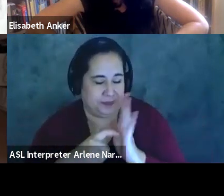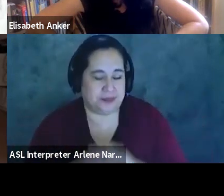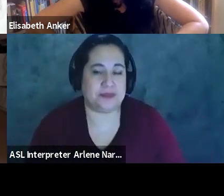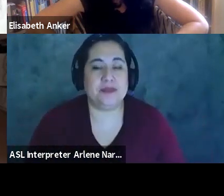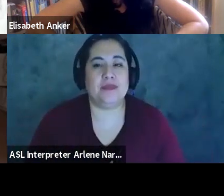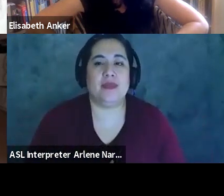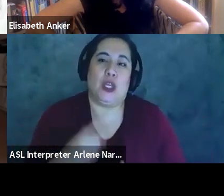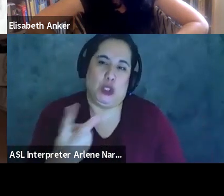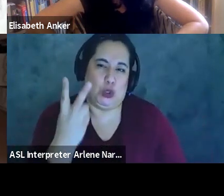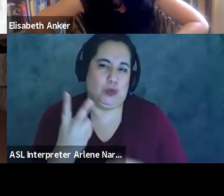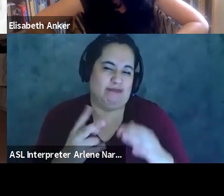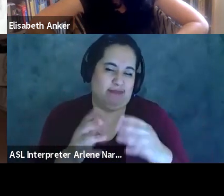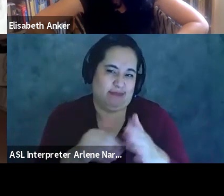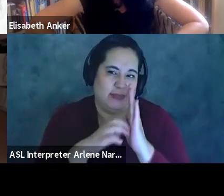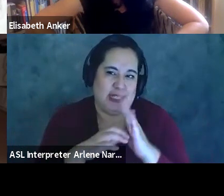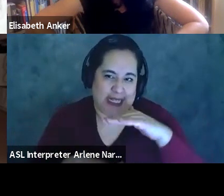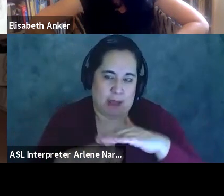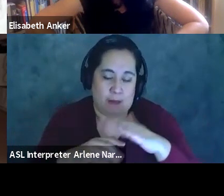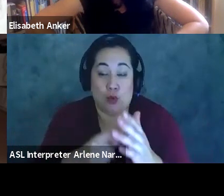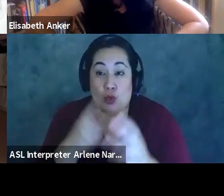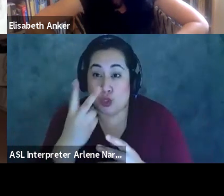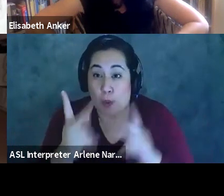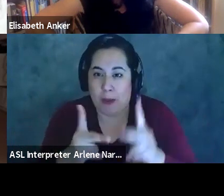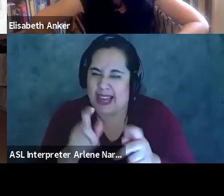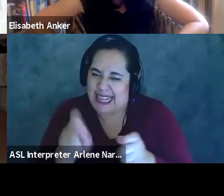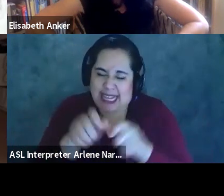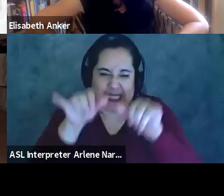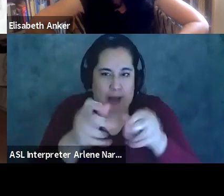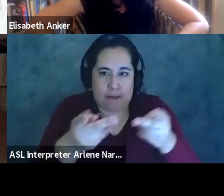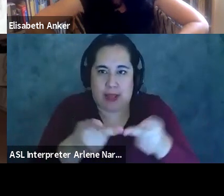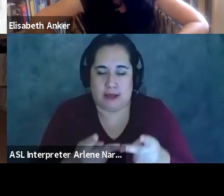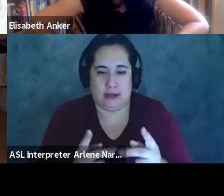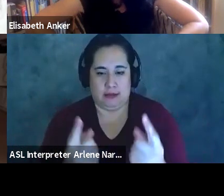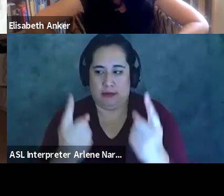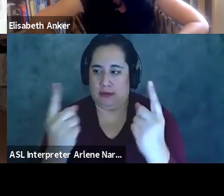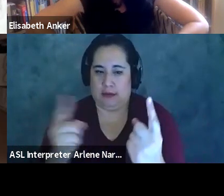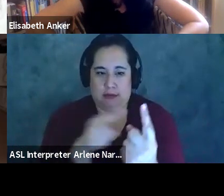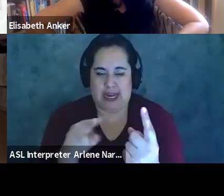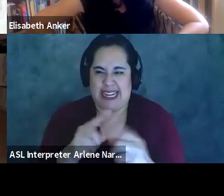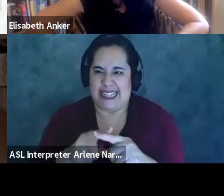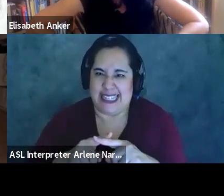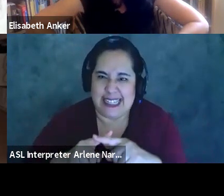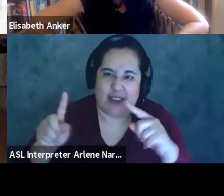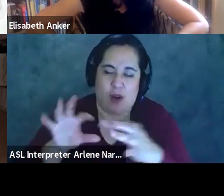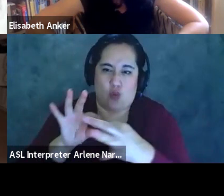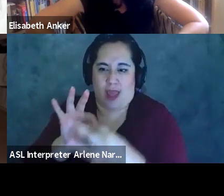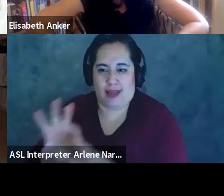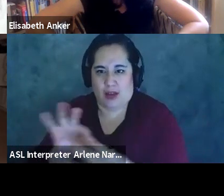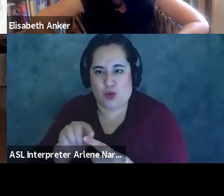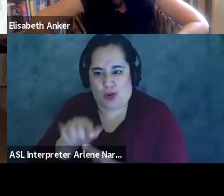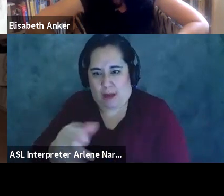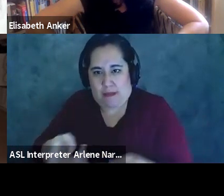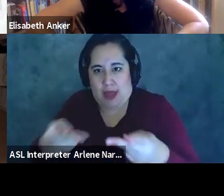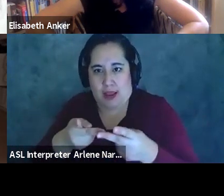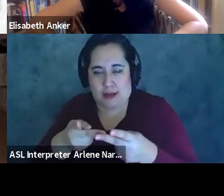two basic examples, two people in exactly the same location can have an entirely different affective relationship to that location.